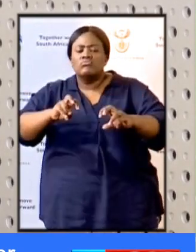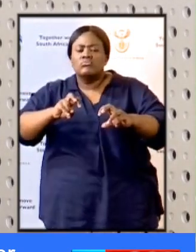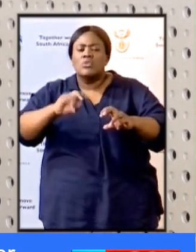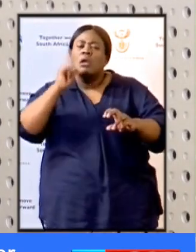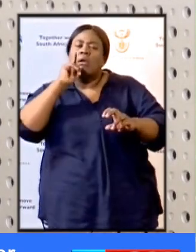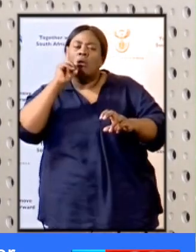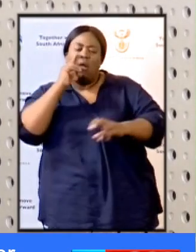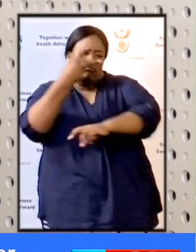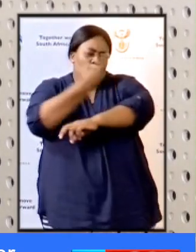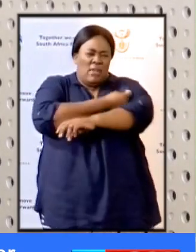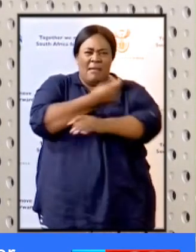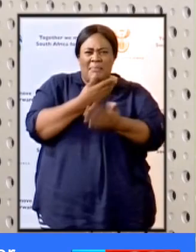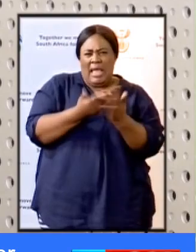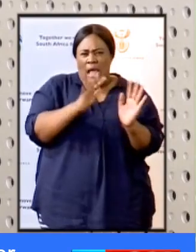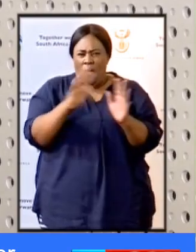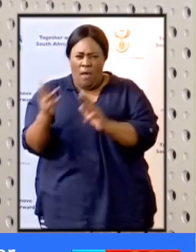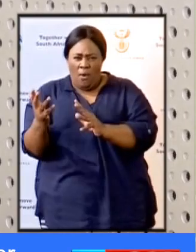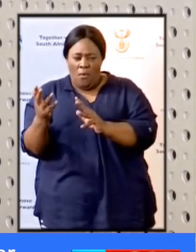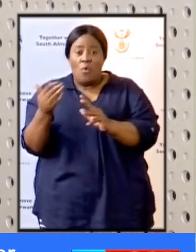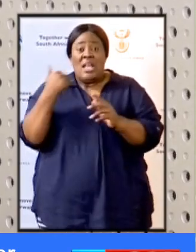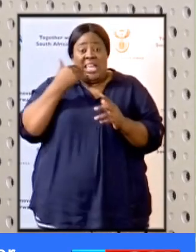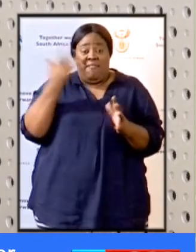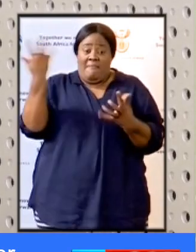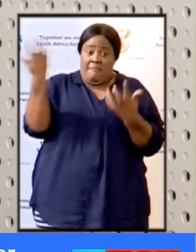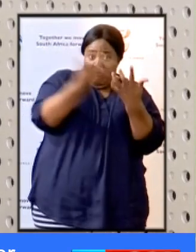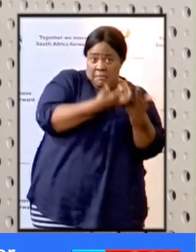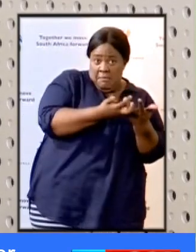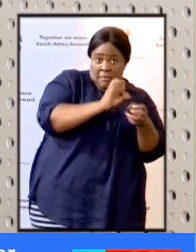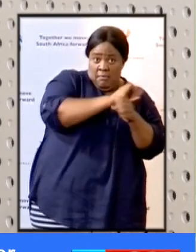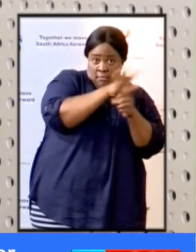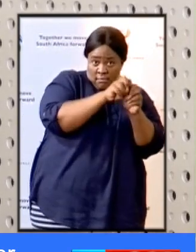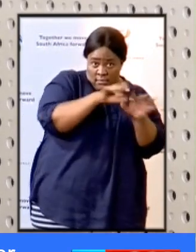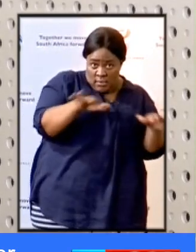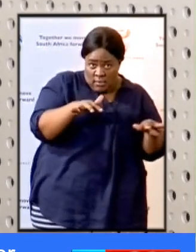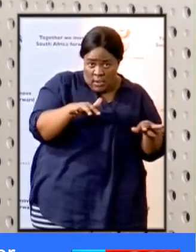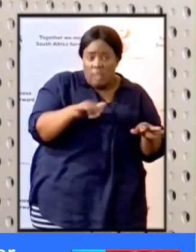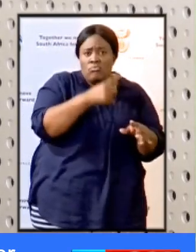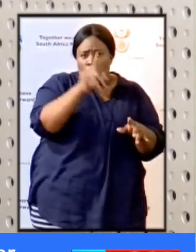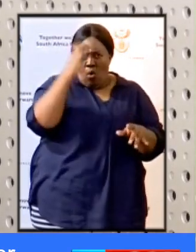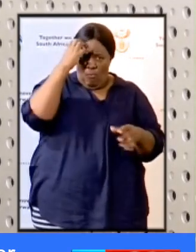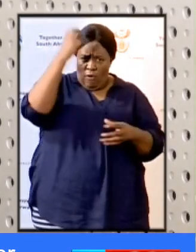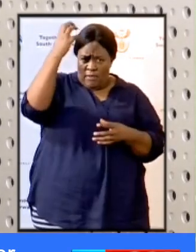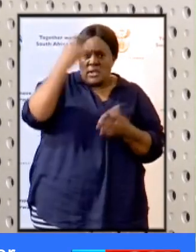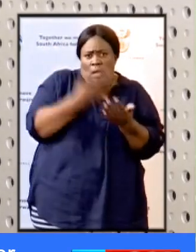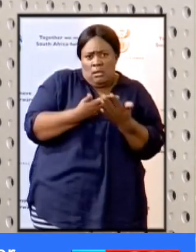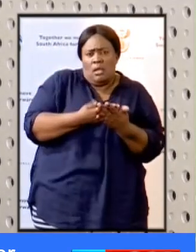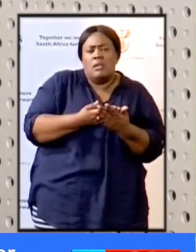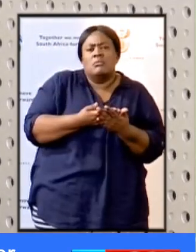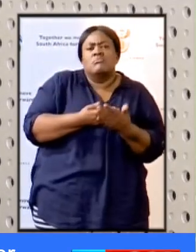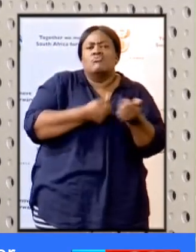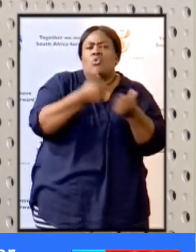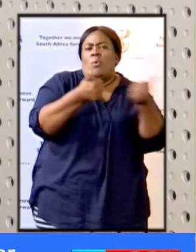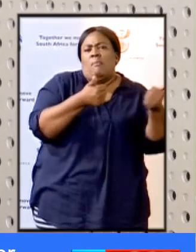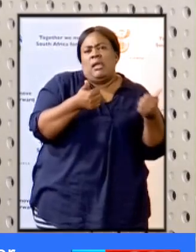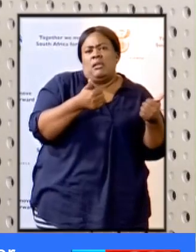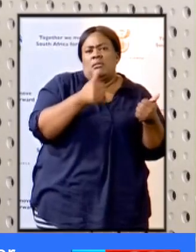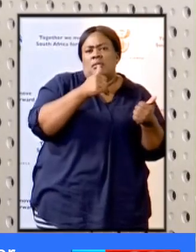vaccines and all that, if it has got to do with COVID-19. Because without taking over your role